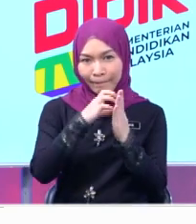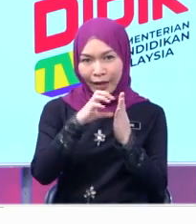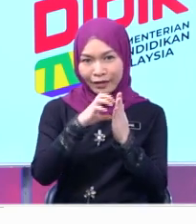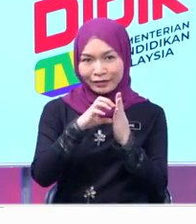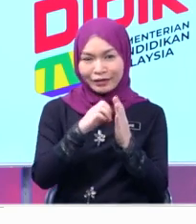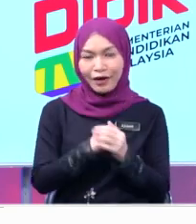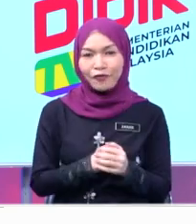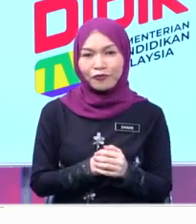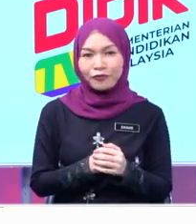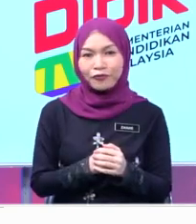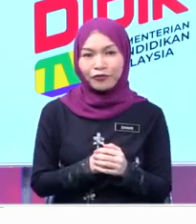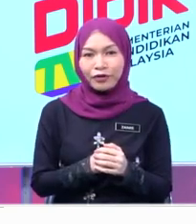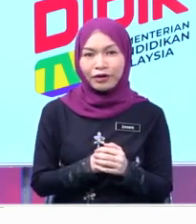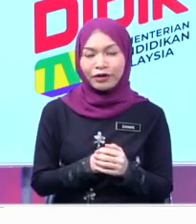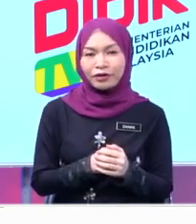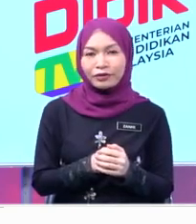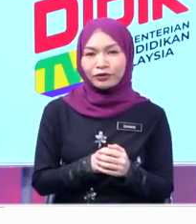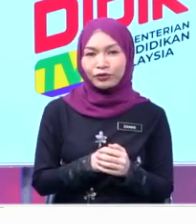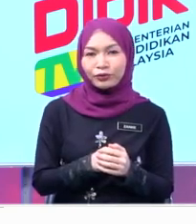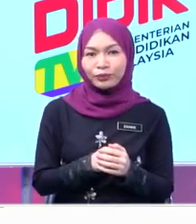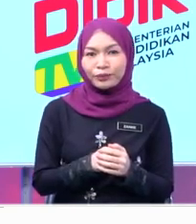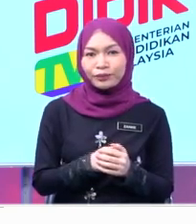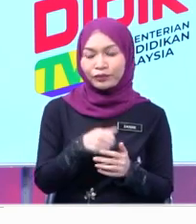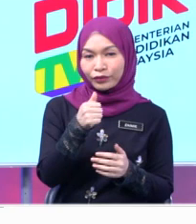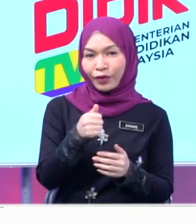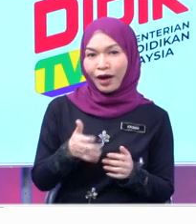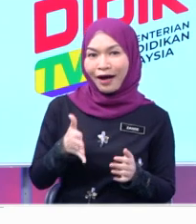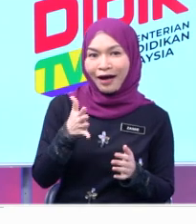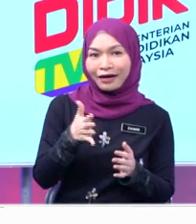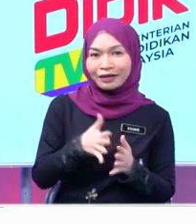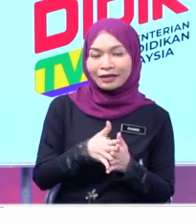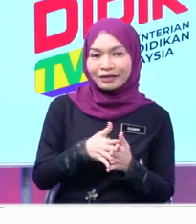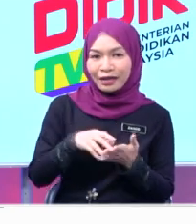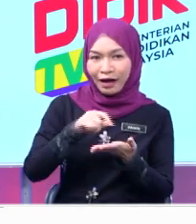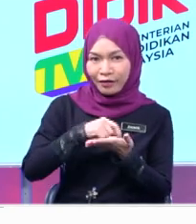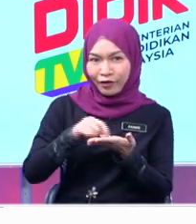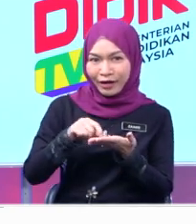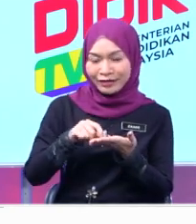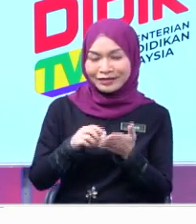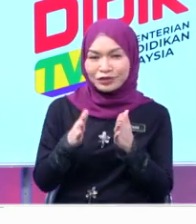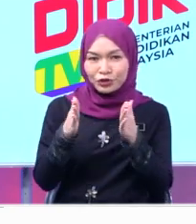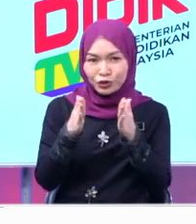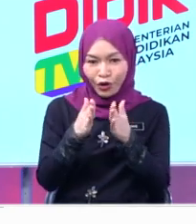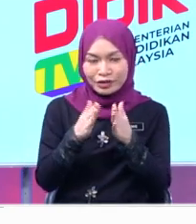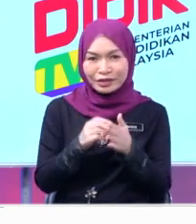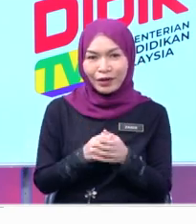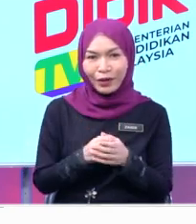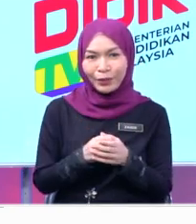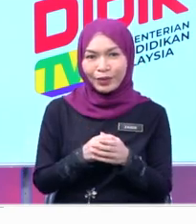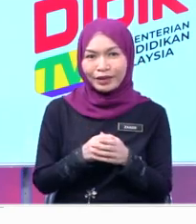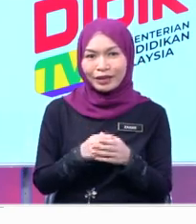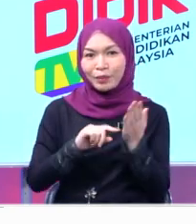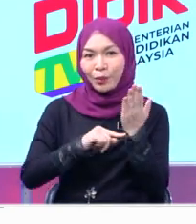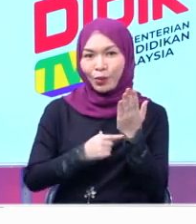own ideas. You are going to write a short opening paragraph to the topic, which is growing their